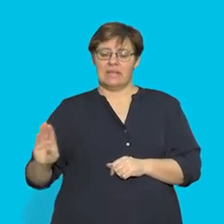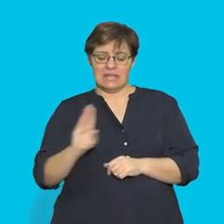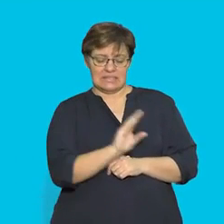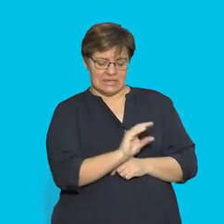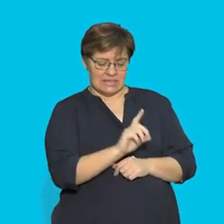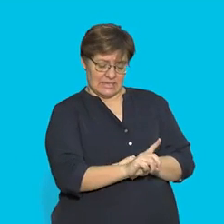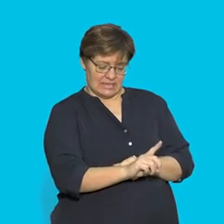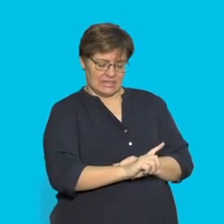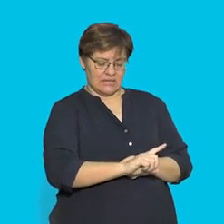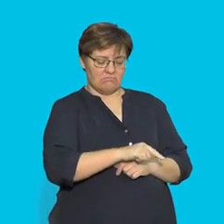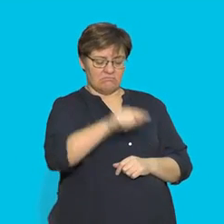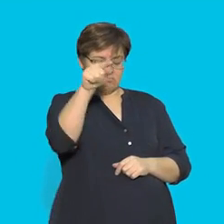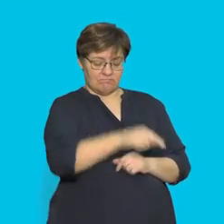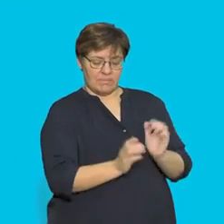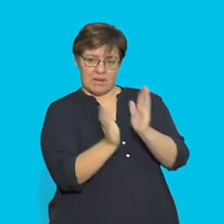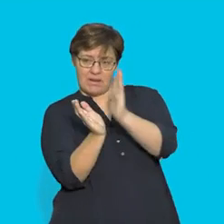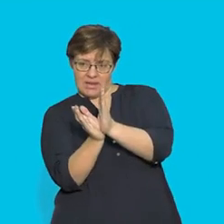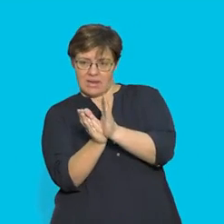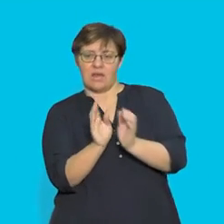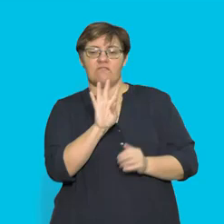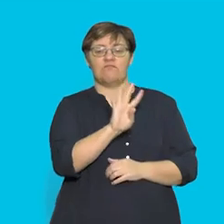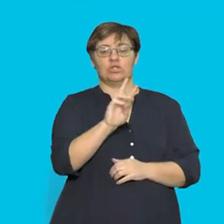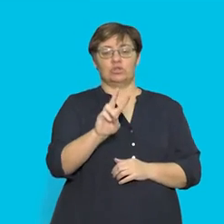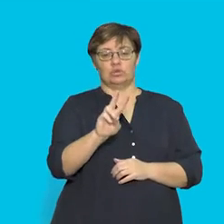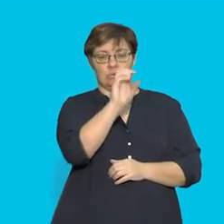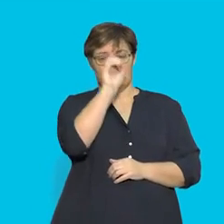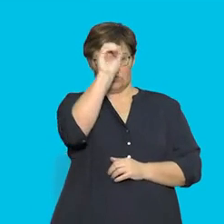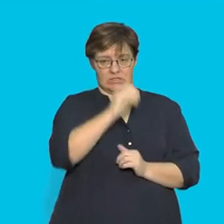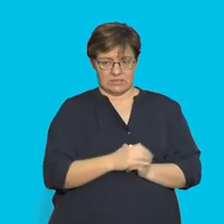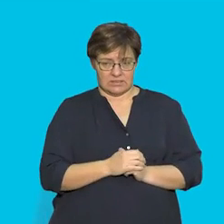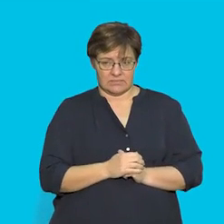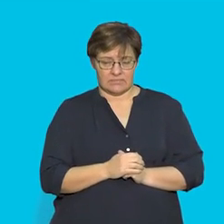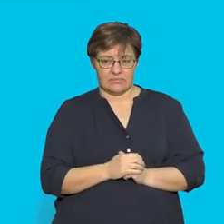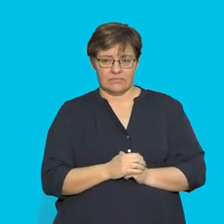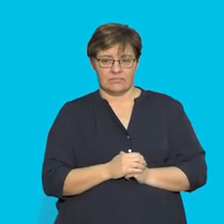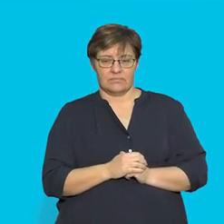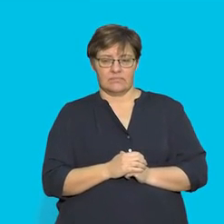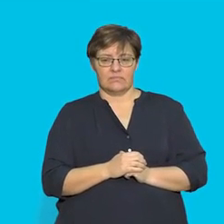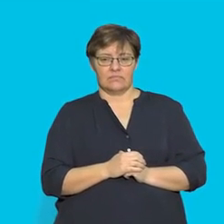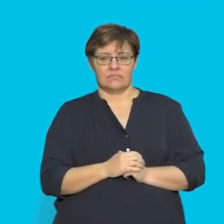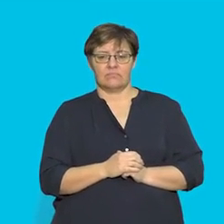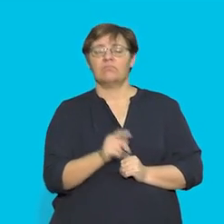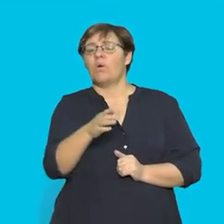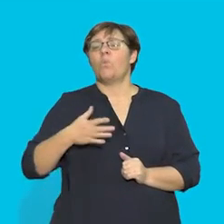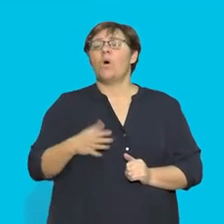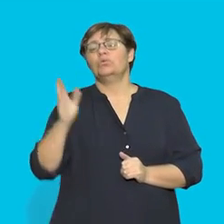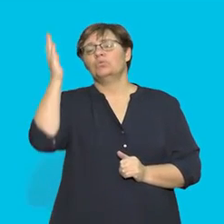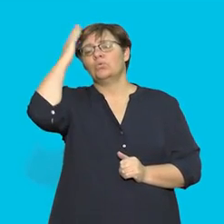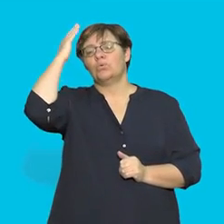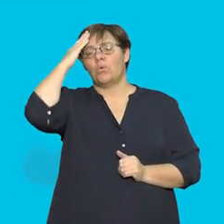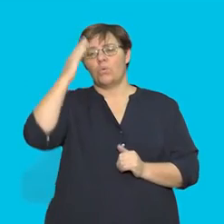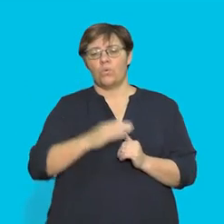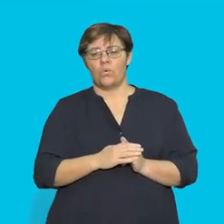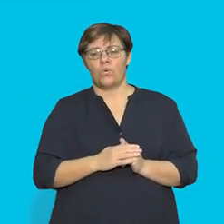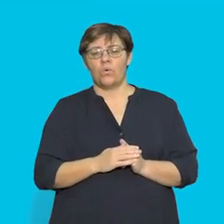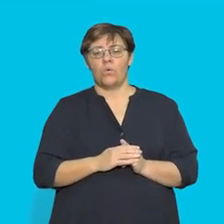CDB is 42 degrees. So this angle between the cliff and B is 42 degrees. He wants to